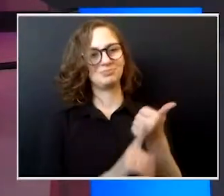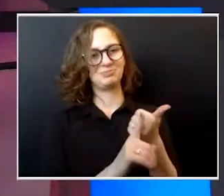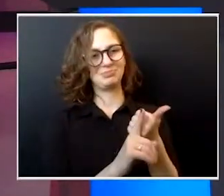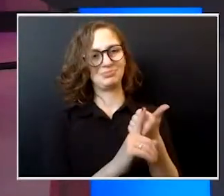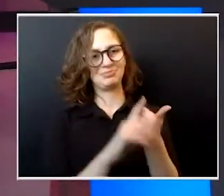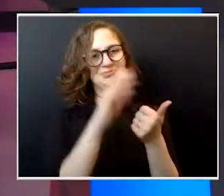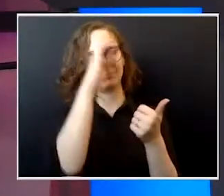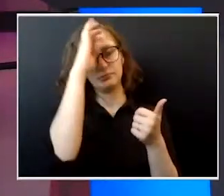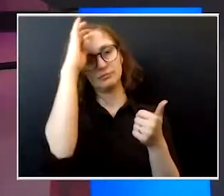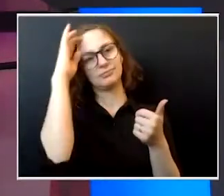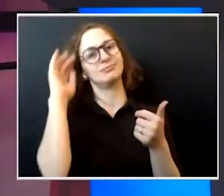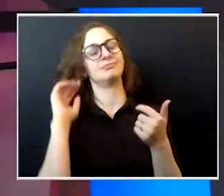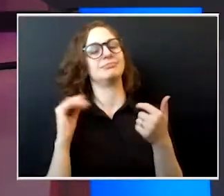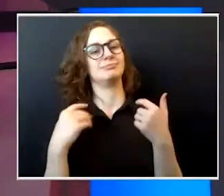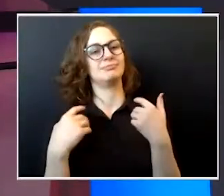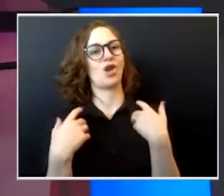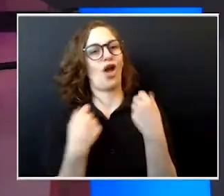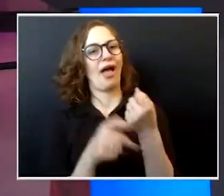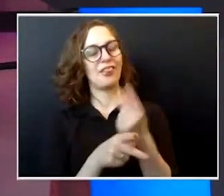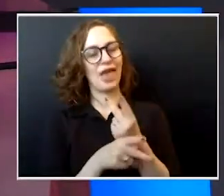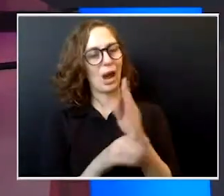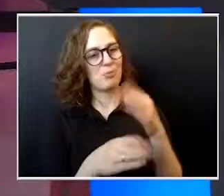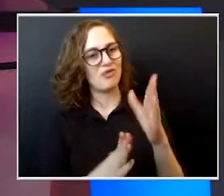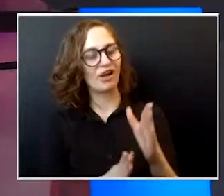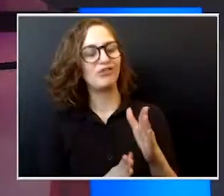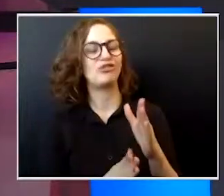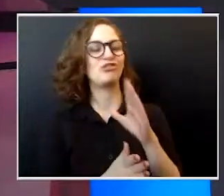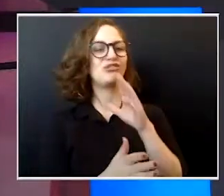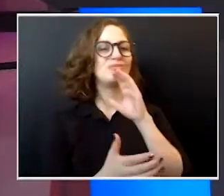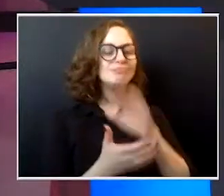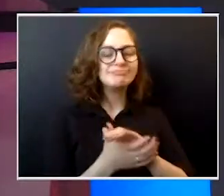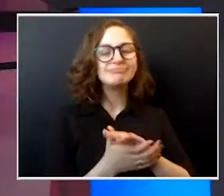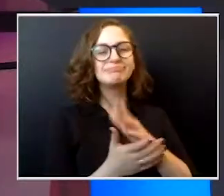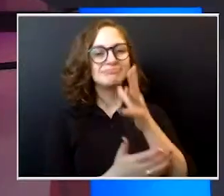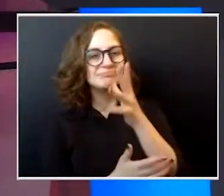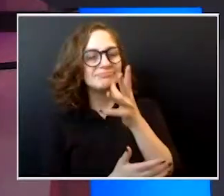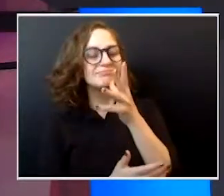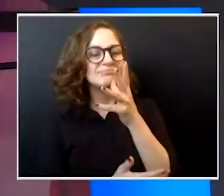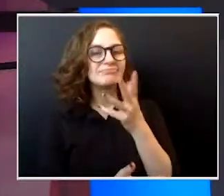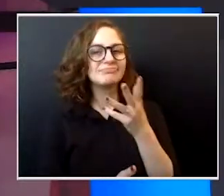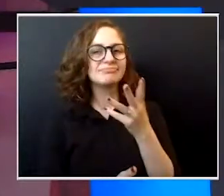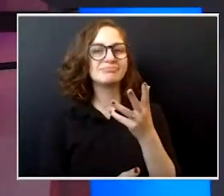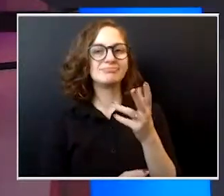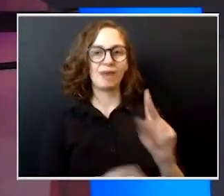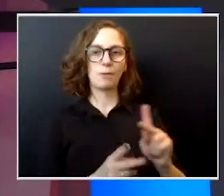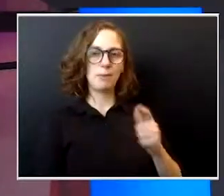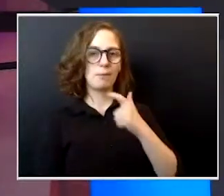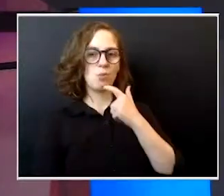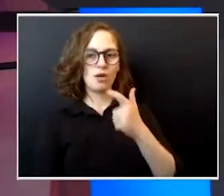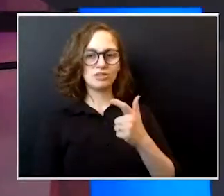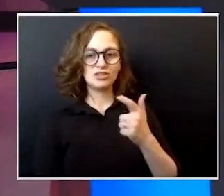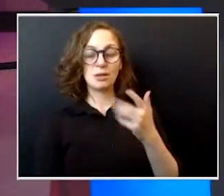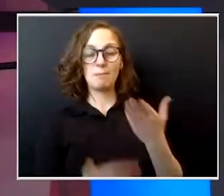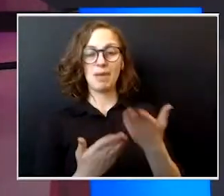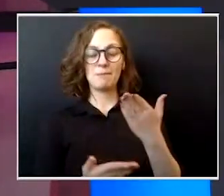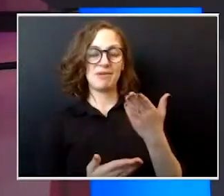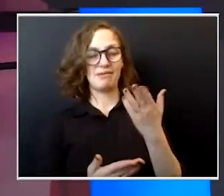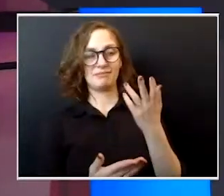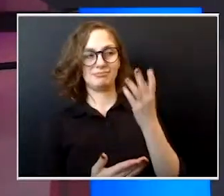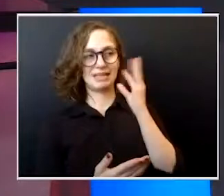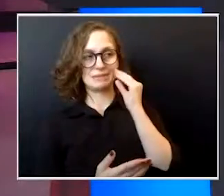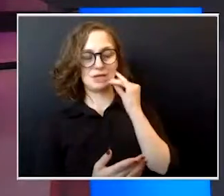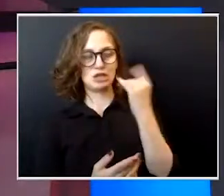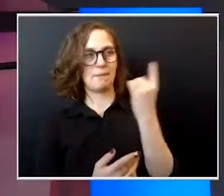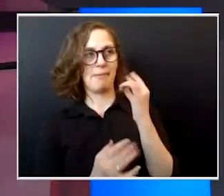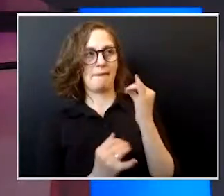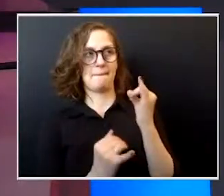a spouse, a mom, for people watching this that might go through something similarly scary, what would you want